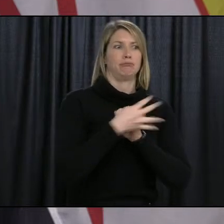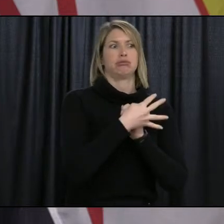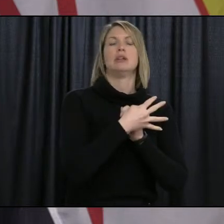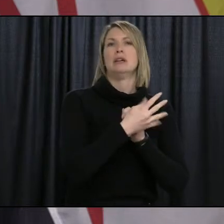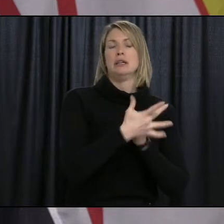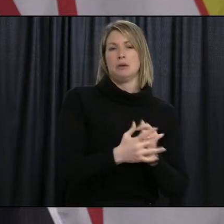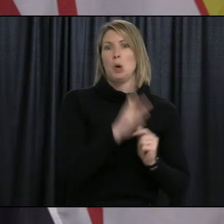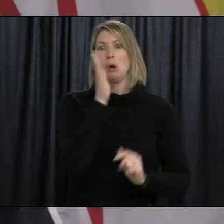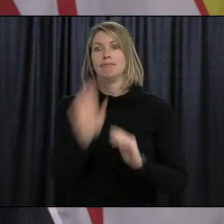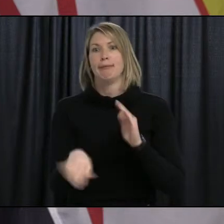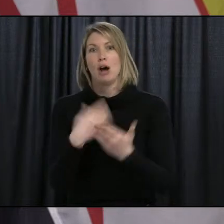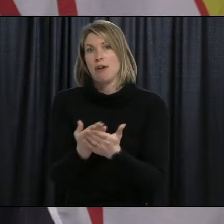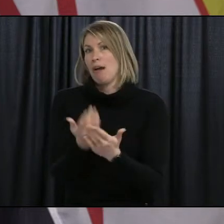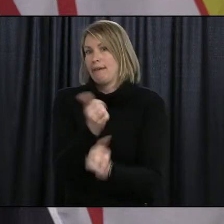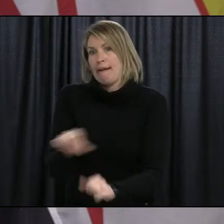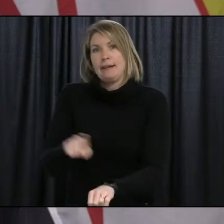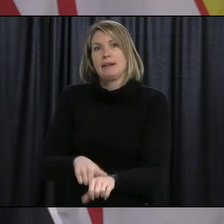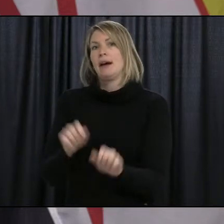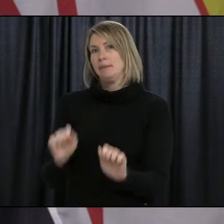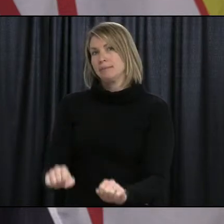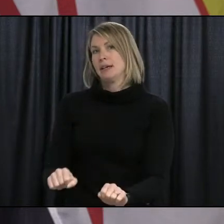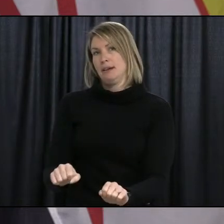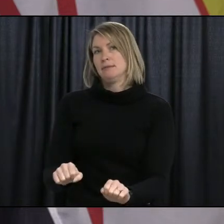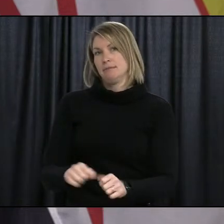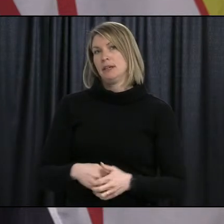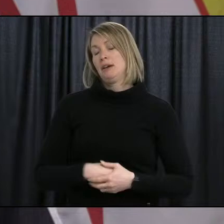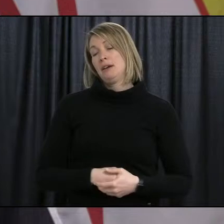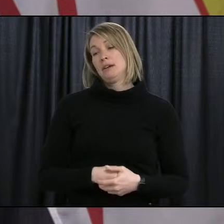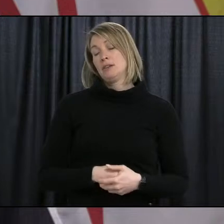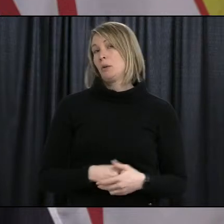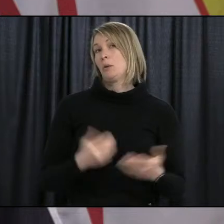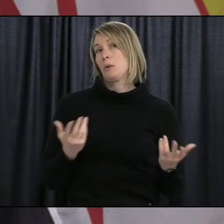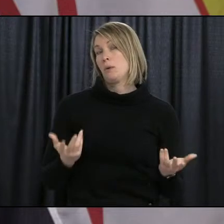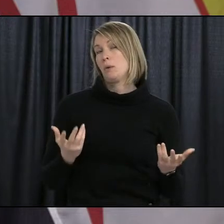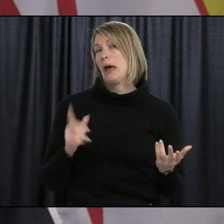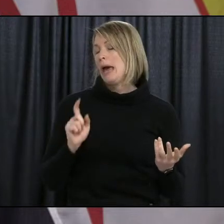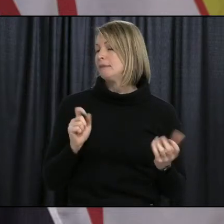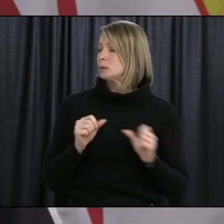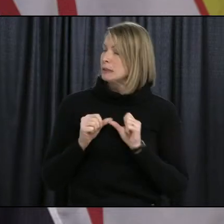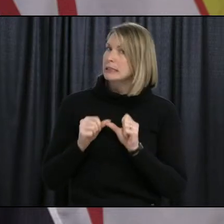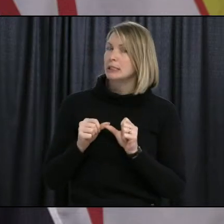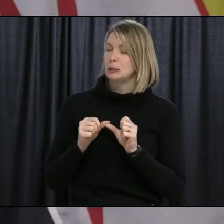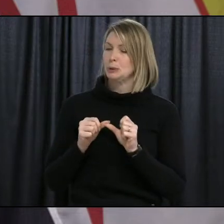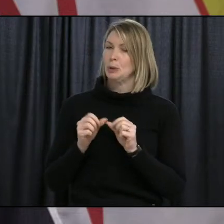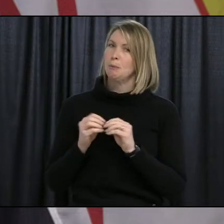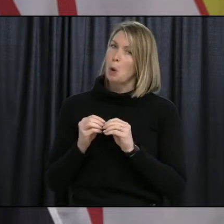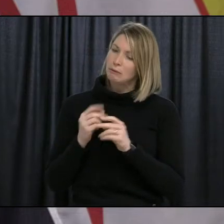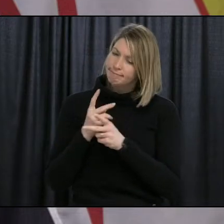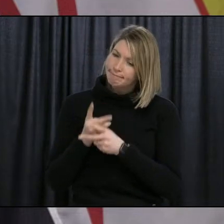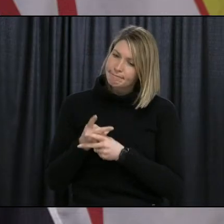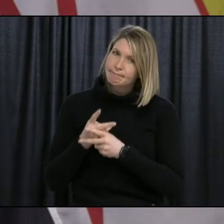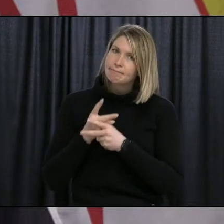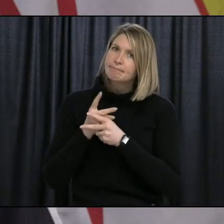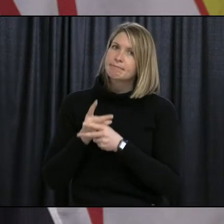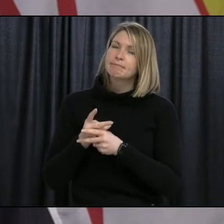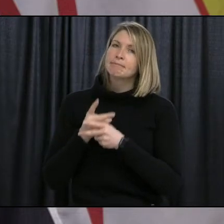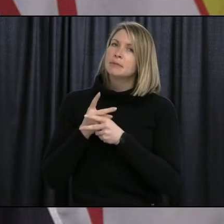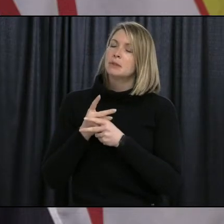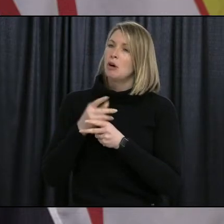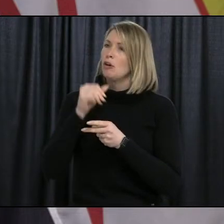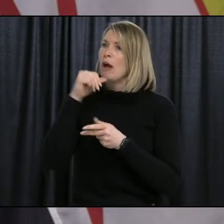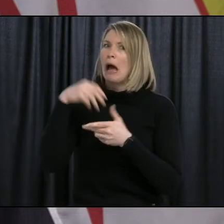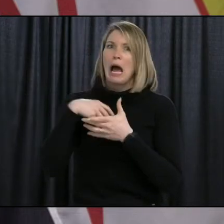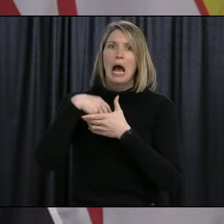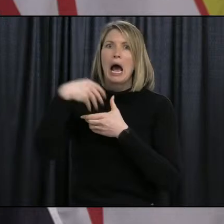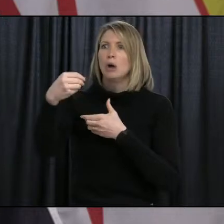in those situations where we may be a little closer, a little less cautious, and